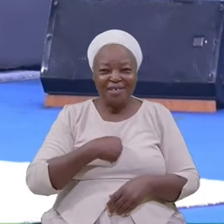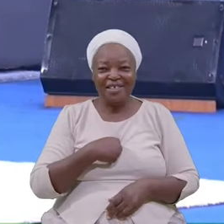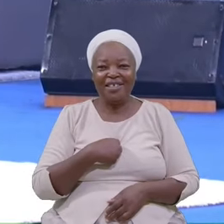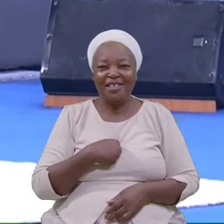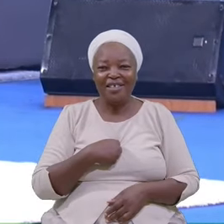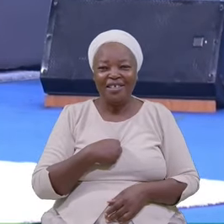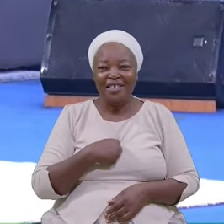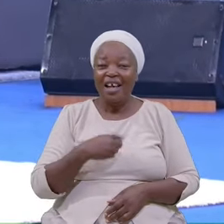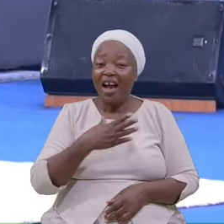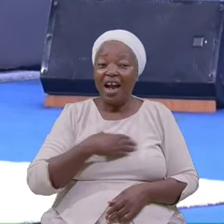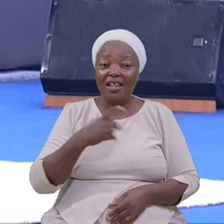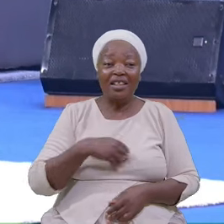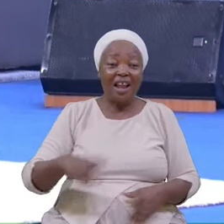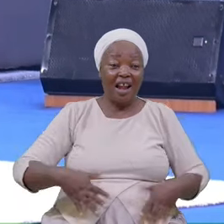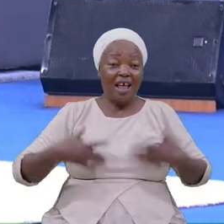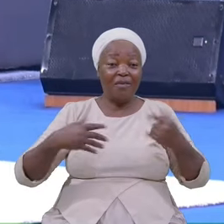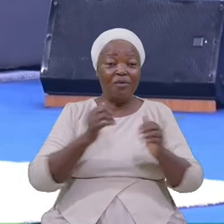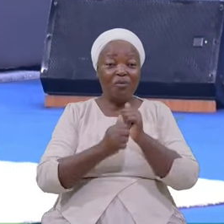moi.